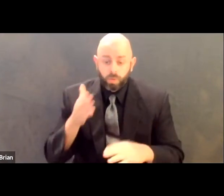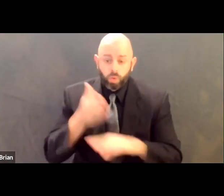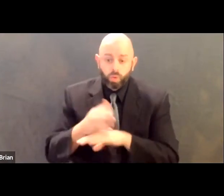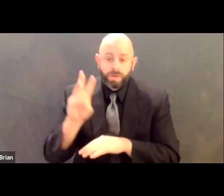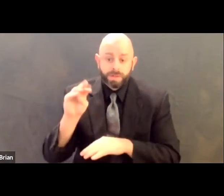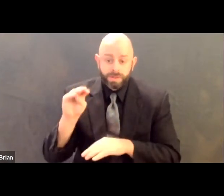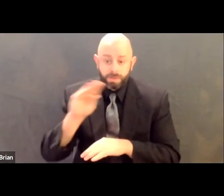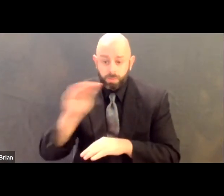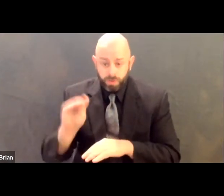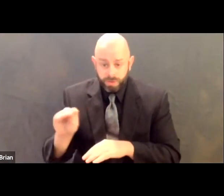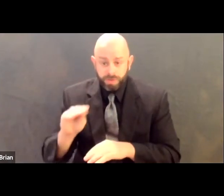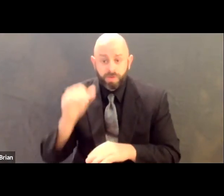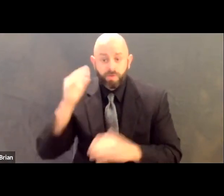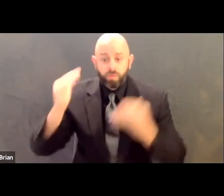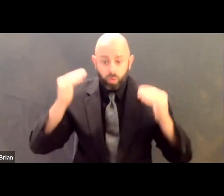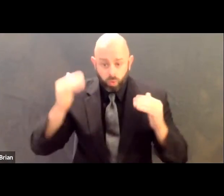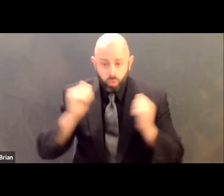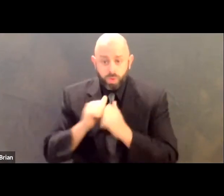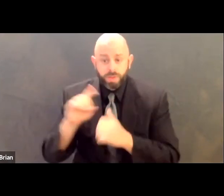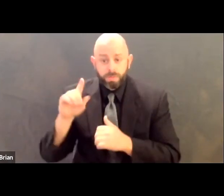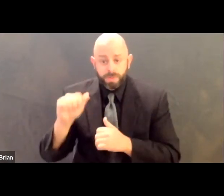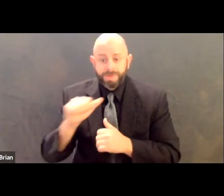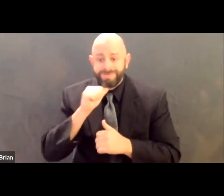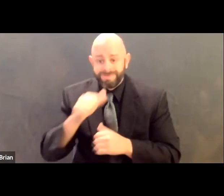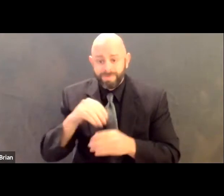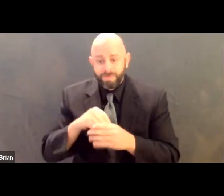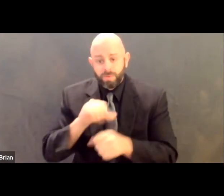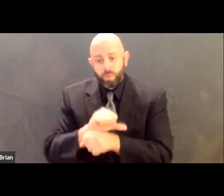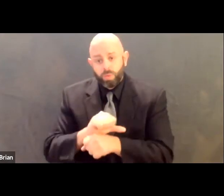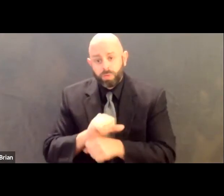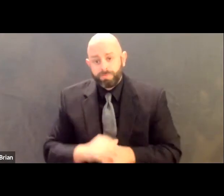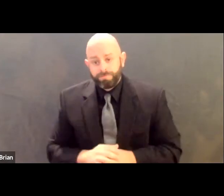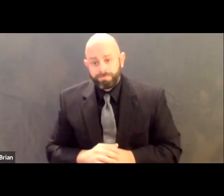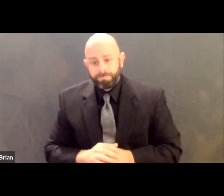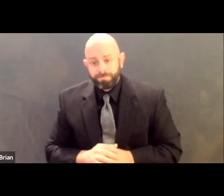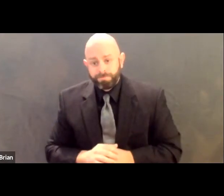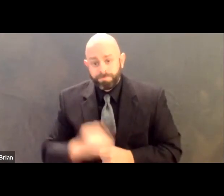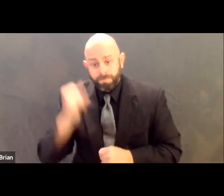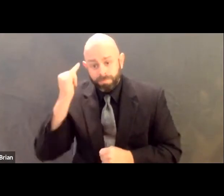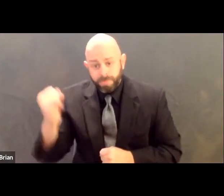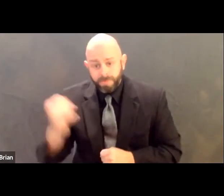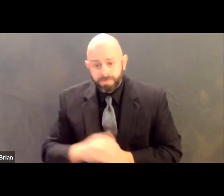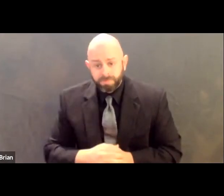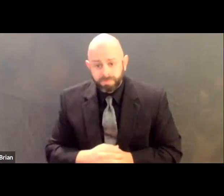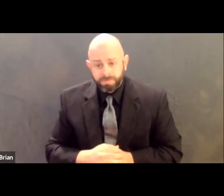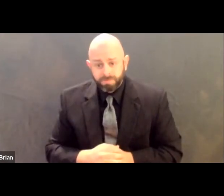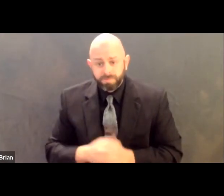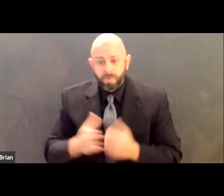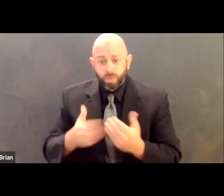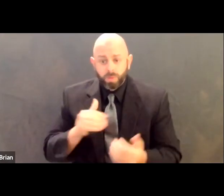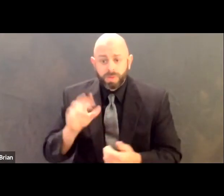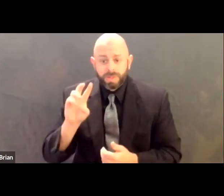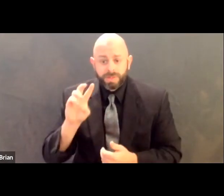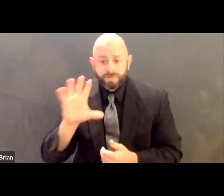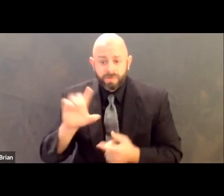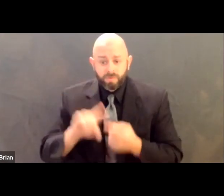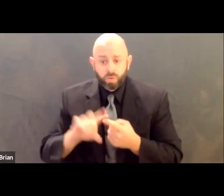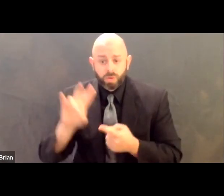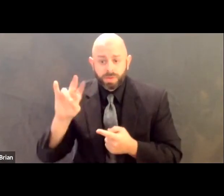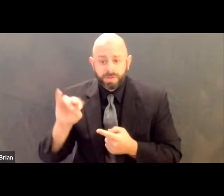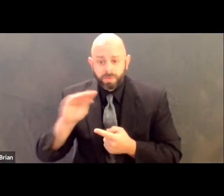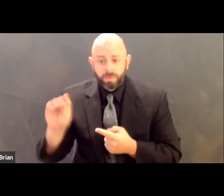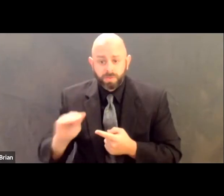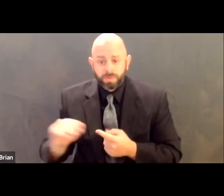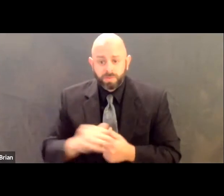the workplace. Imagine that, about 65 to 70%. That's just a blot on our